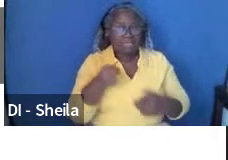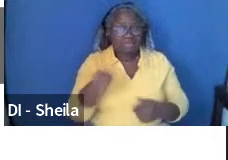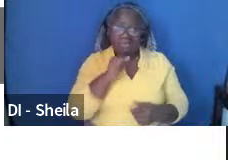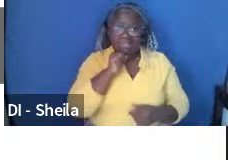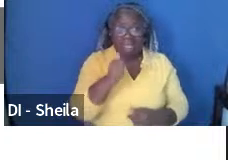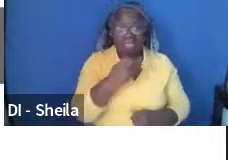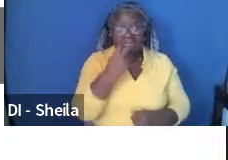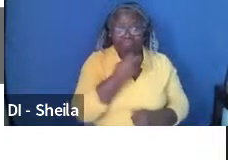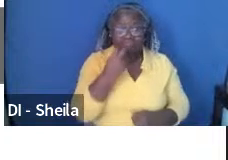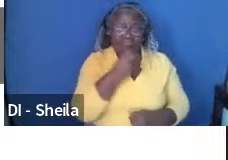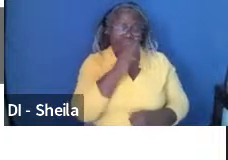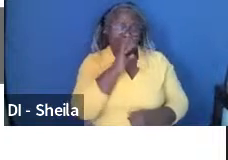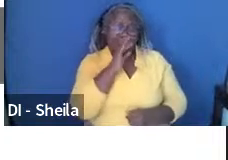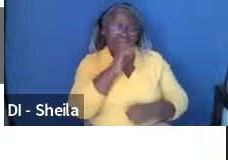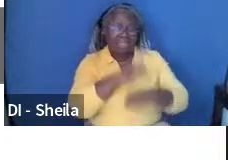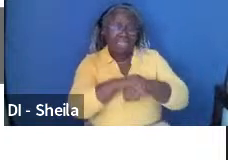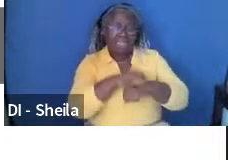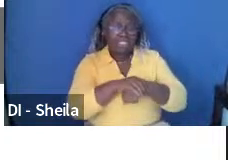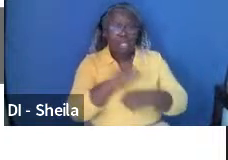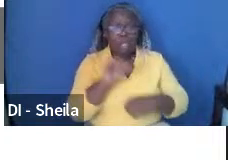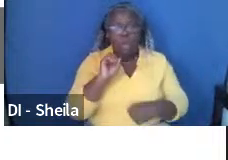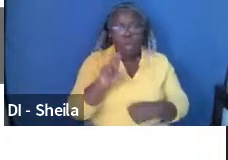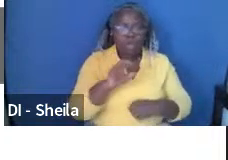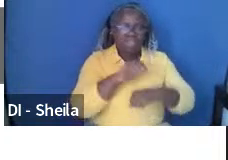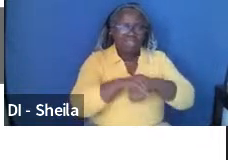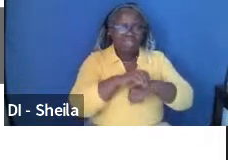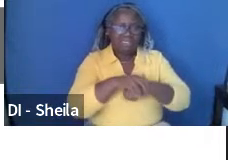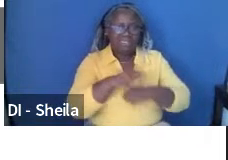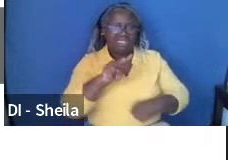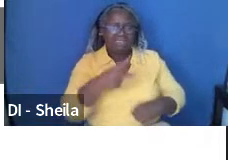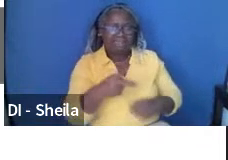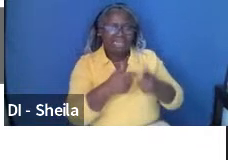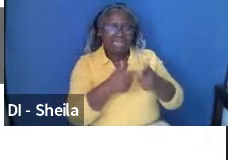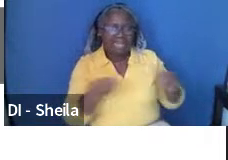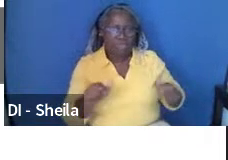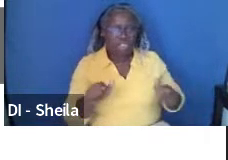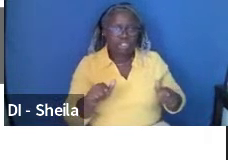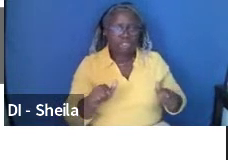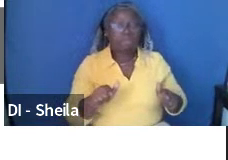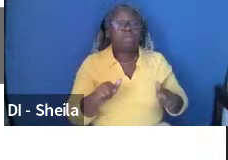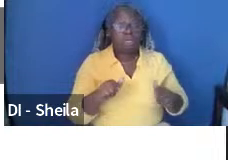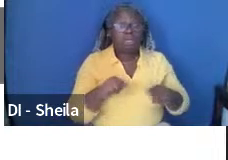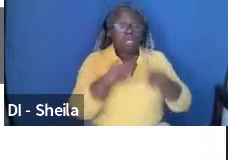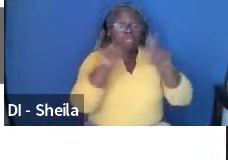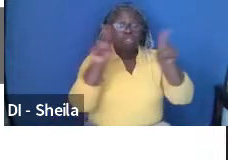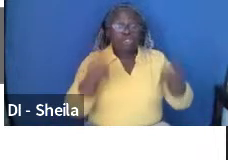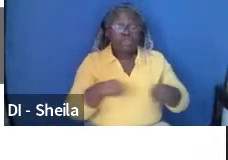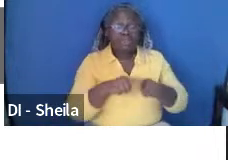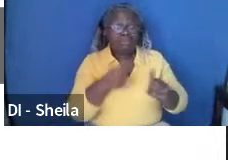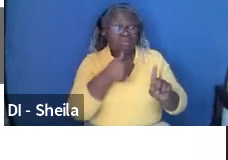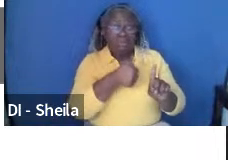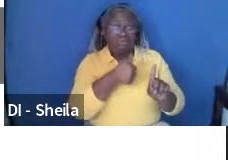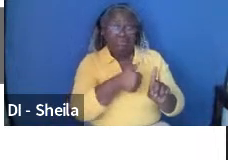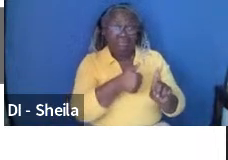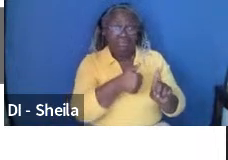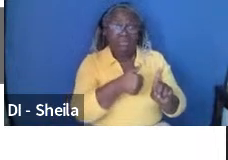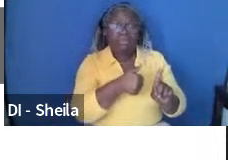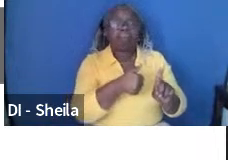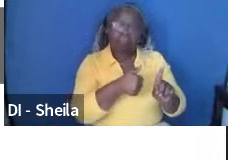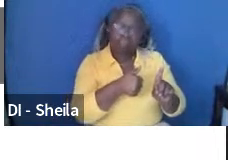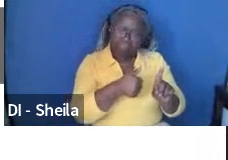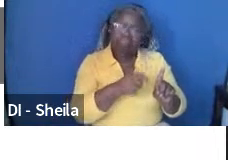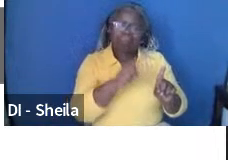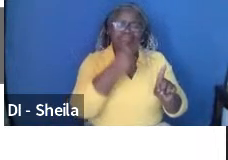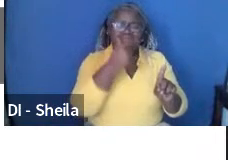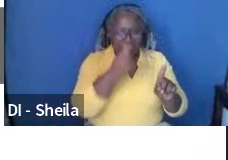second language. So these point cards come in interestingly different languages. I don't know if you can see it